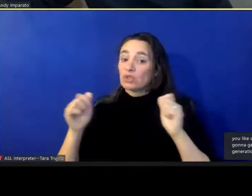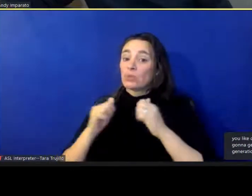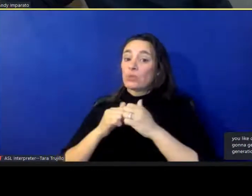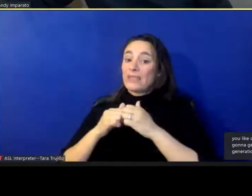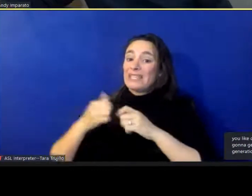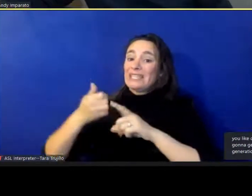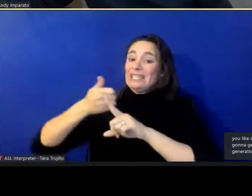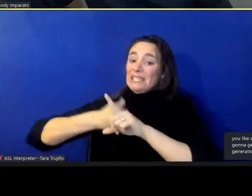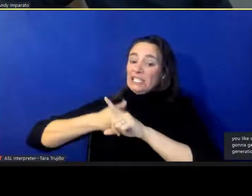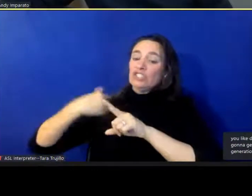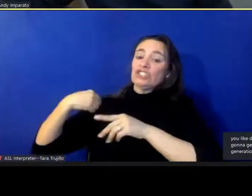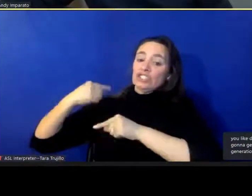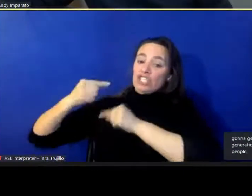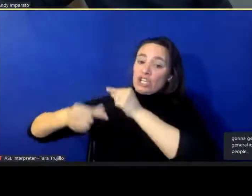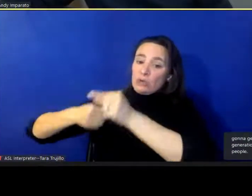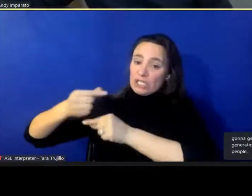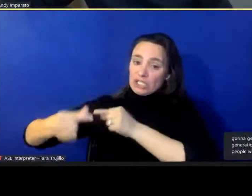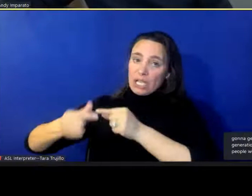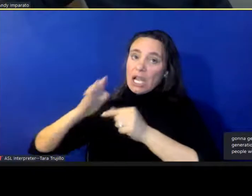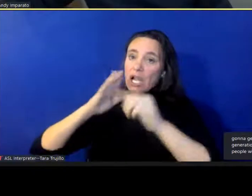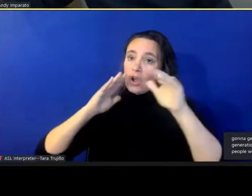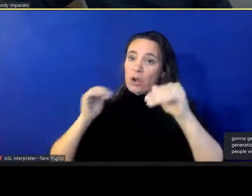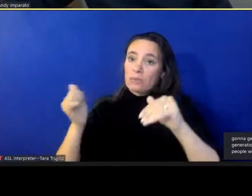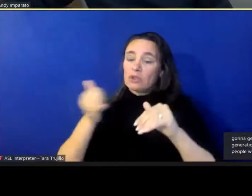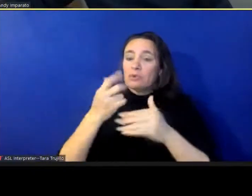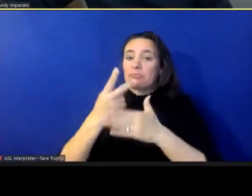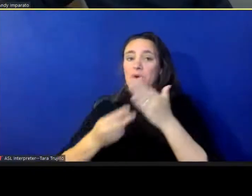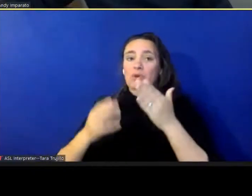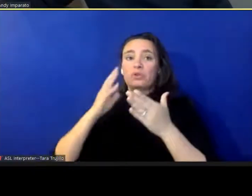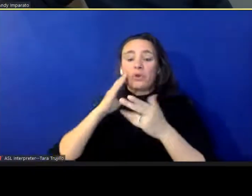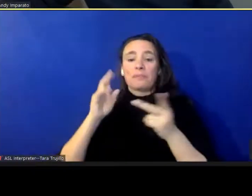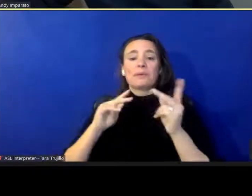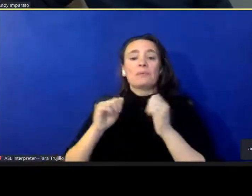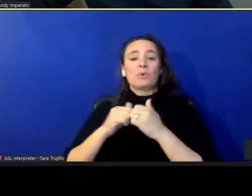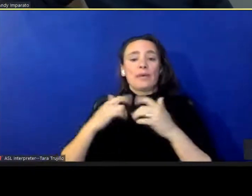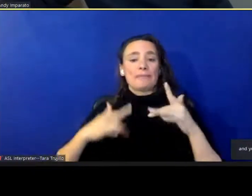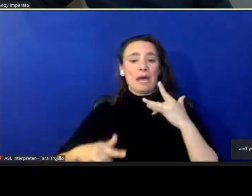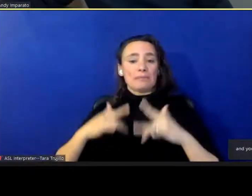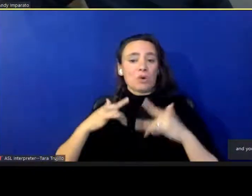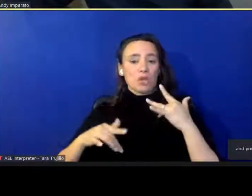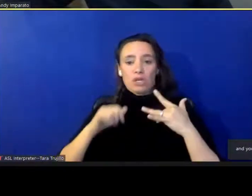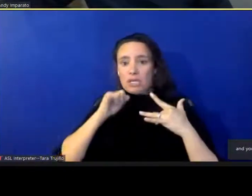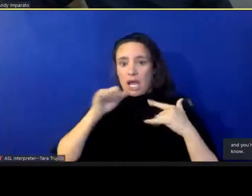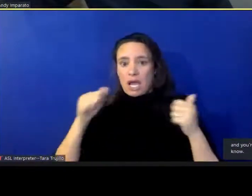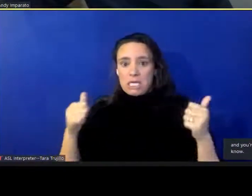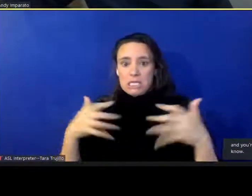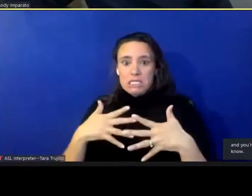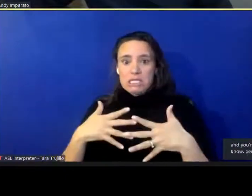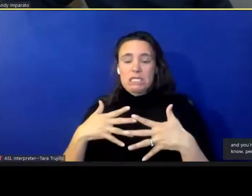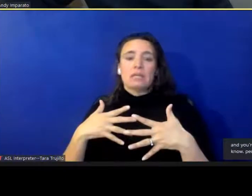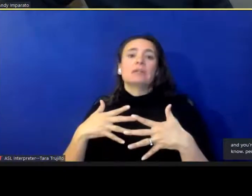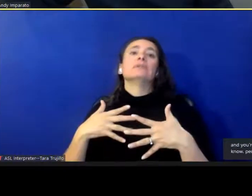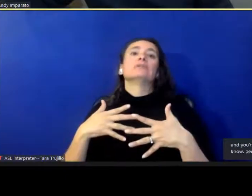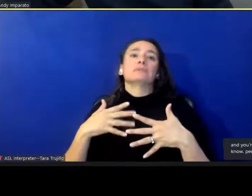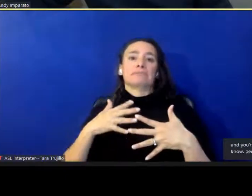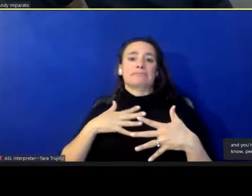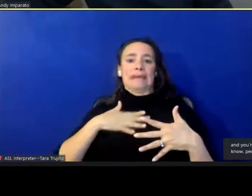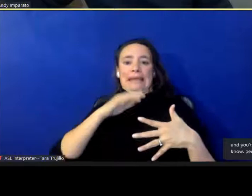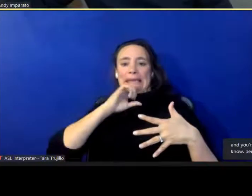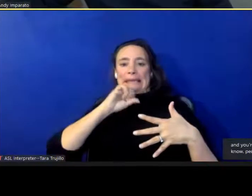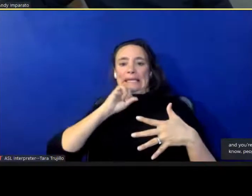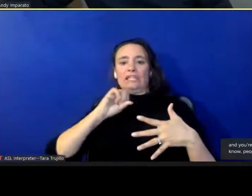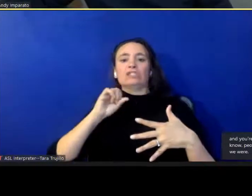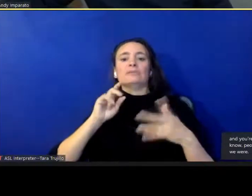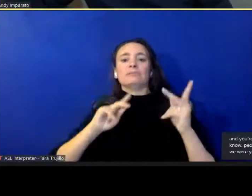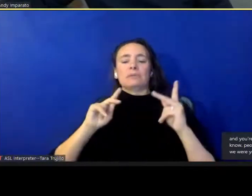hoping you both know people with bipolar disorder and you're not as freaked out about it as, people my age might have been, when